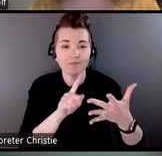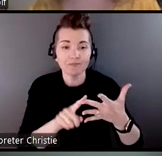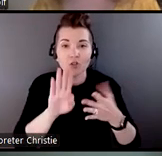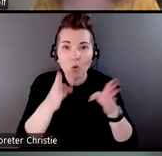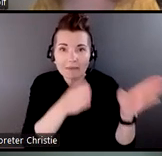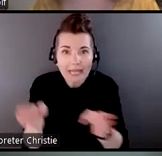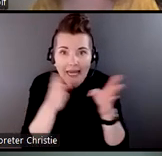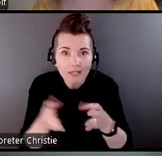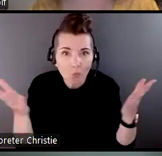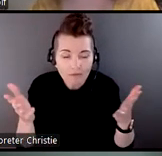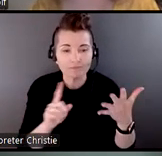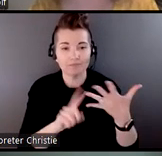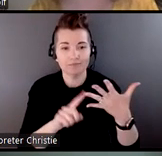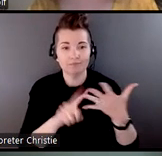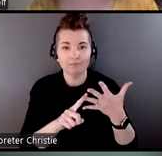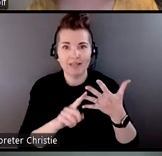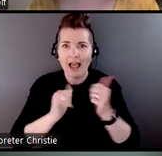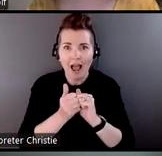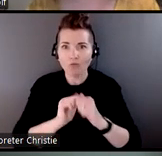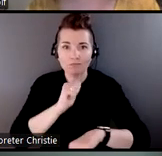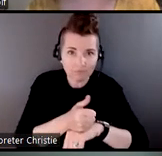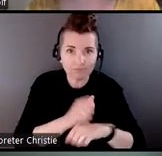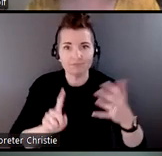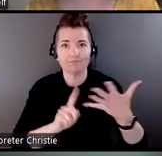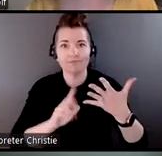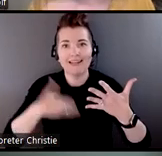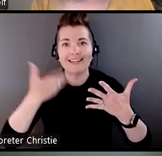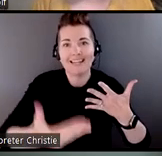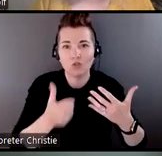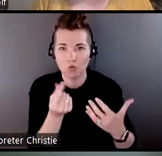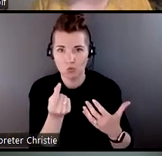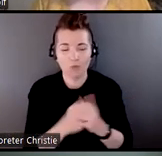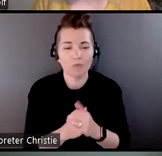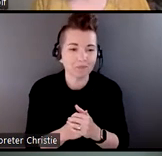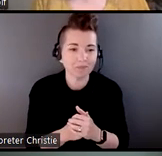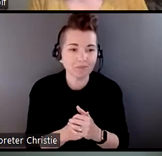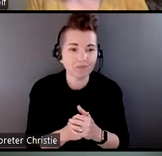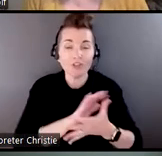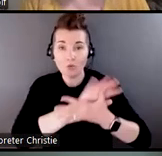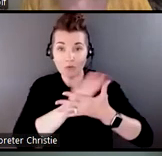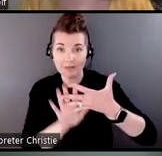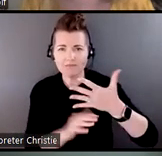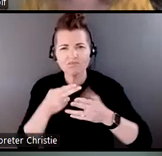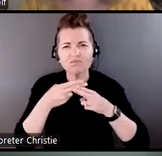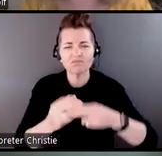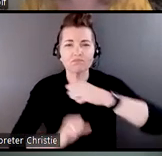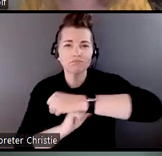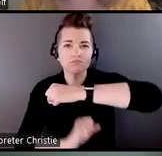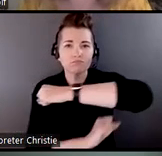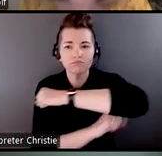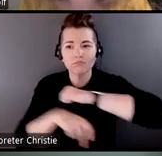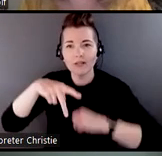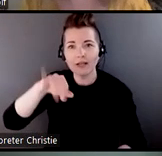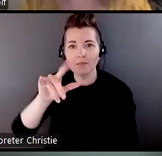next steps. So we'll dive right in. All right, these are the pillars, basically, when you're working on